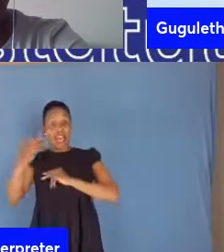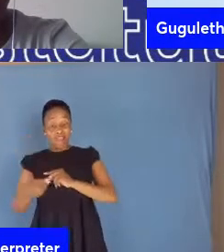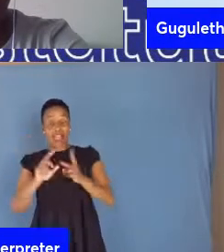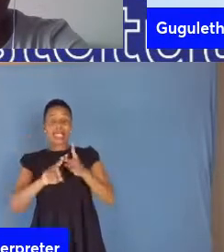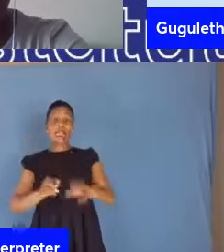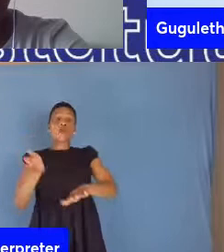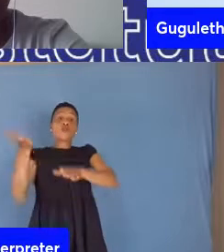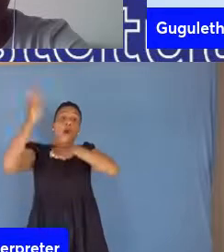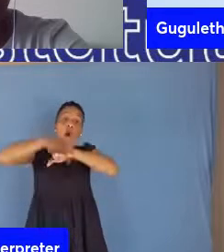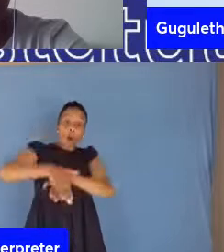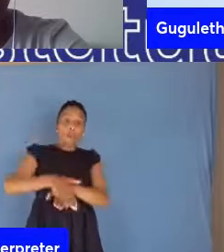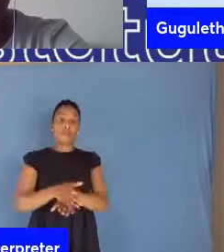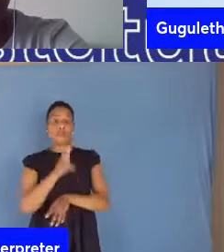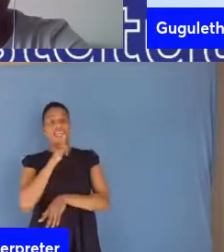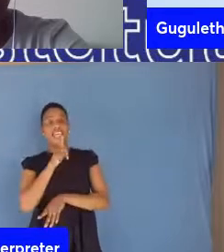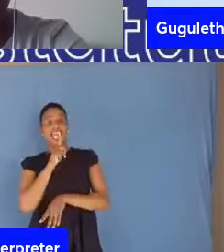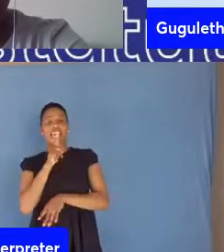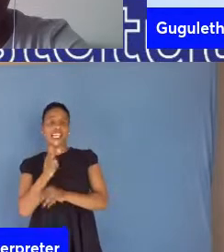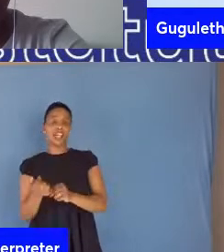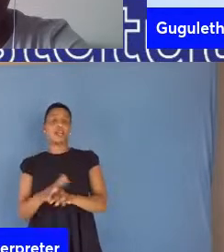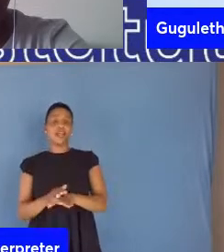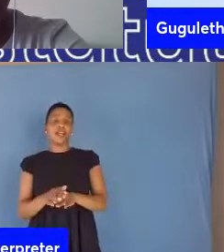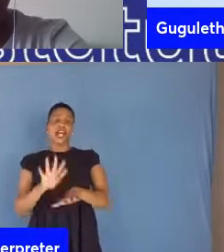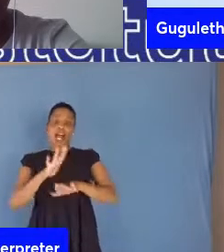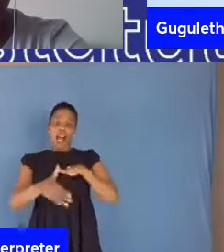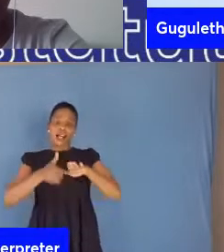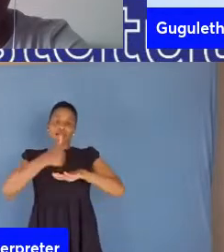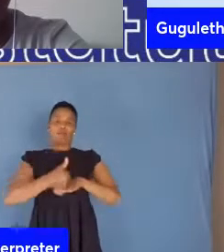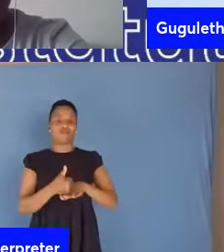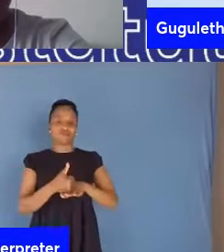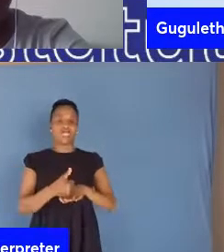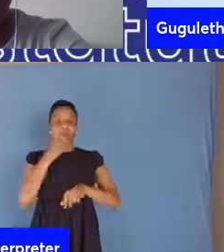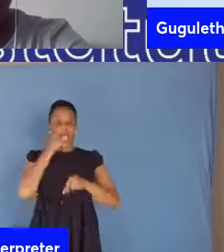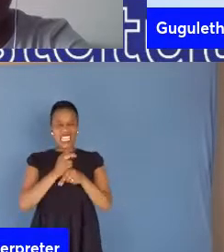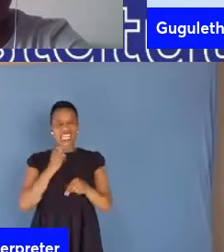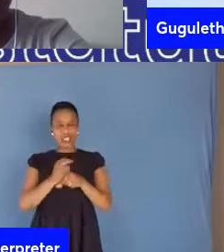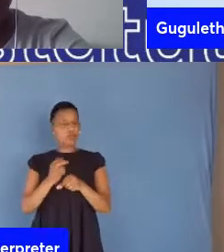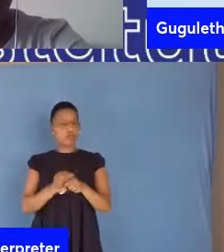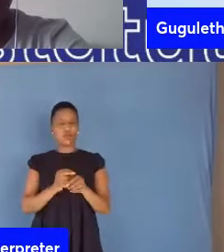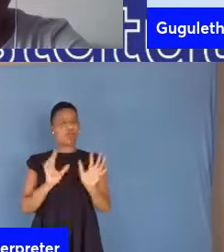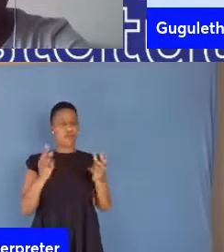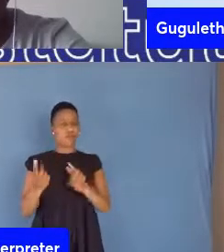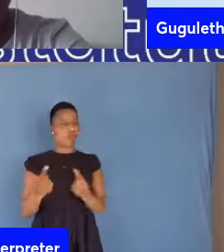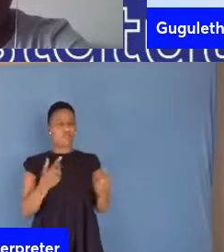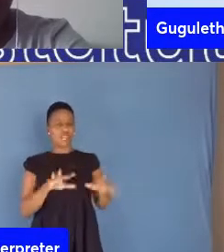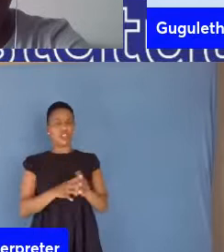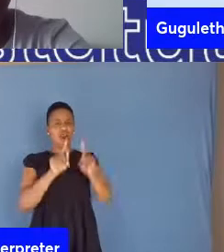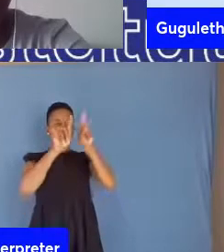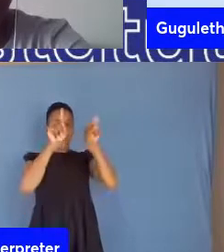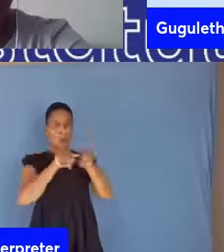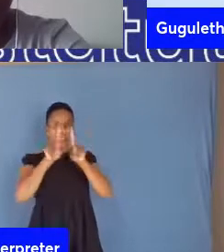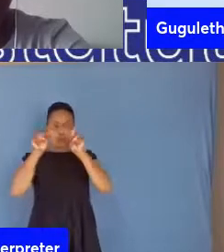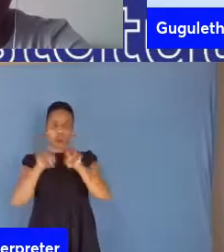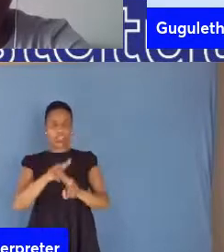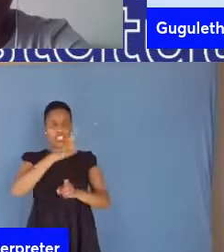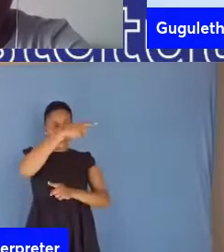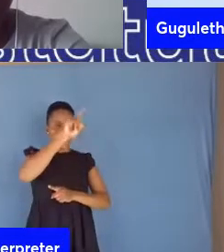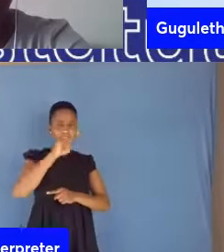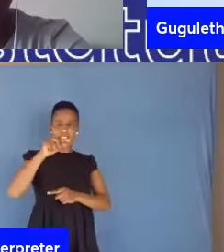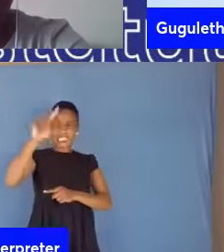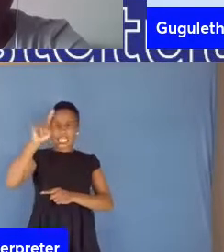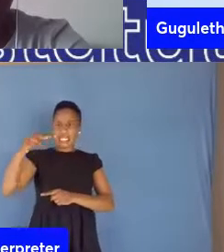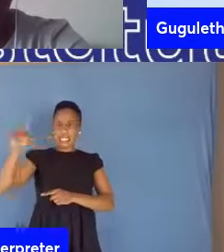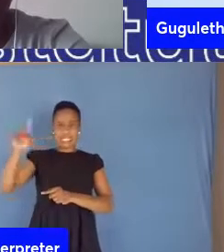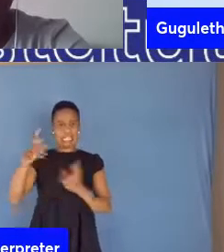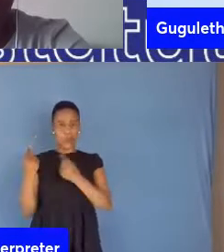we can just be willing to learn and not do a ticking a box exercise, we will change lives.